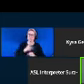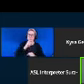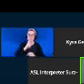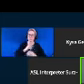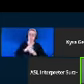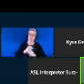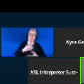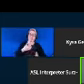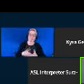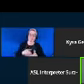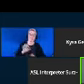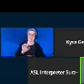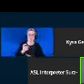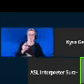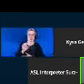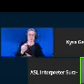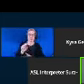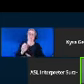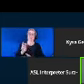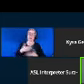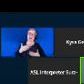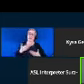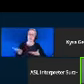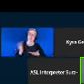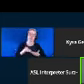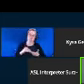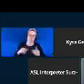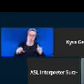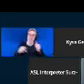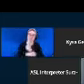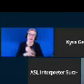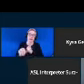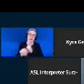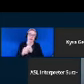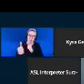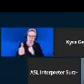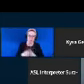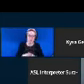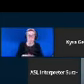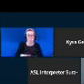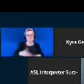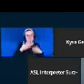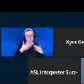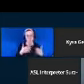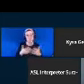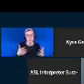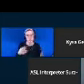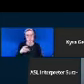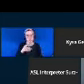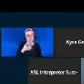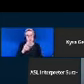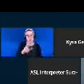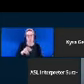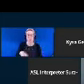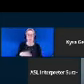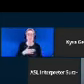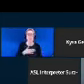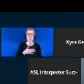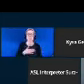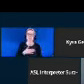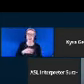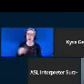efforts to combat that threat. Back to you, Nicole. Well, thank you so much, Peter. And I think to Peter's point and my other colleagues in with